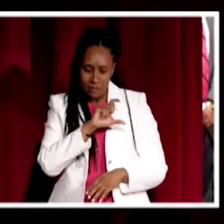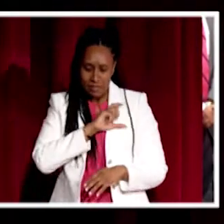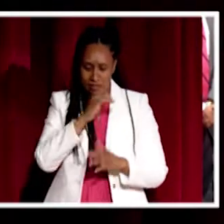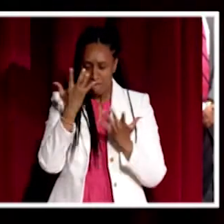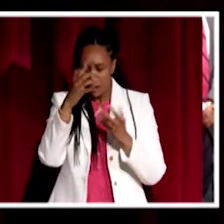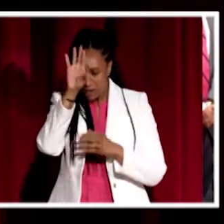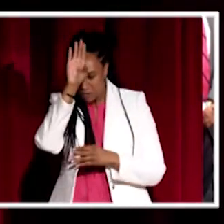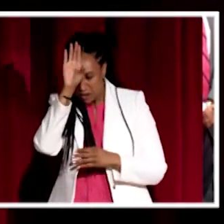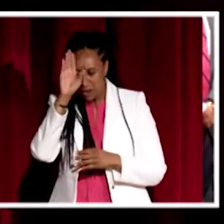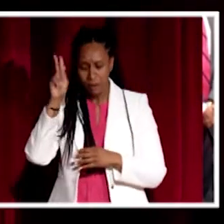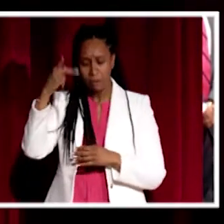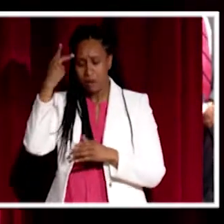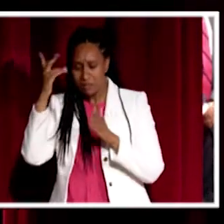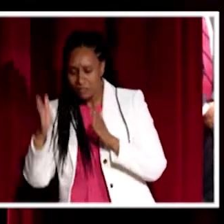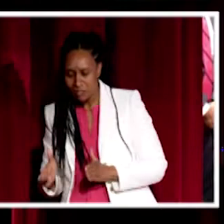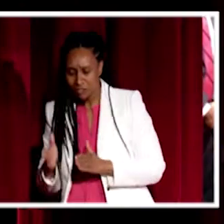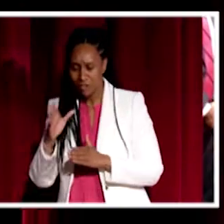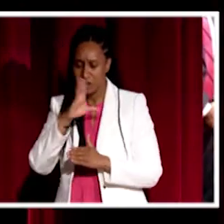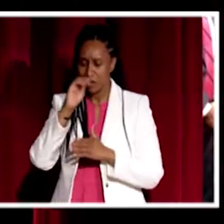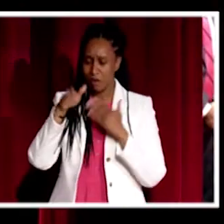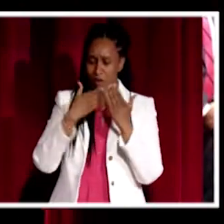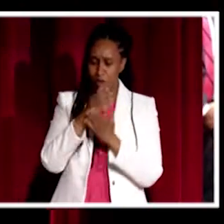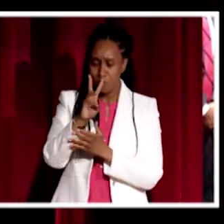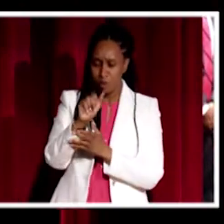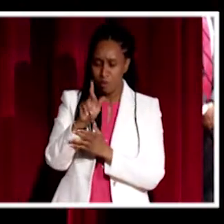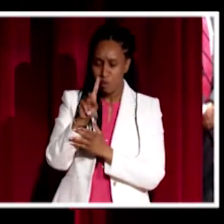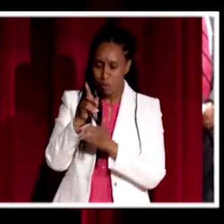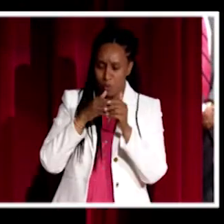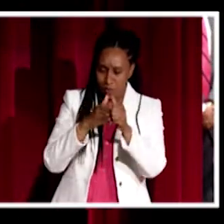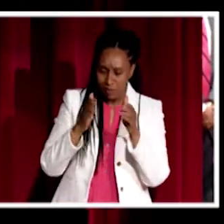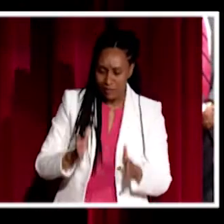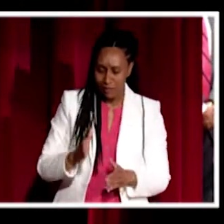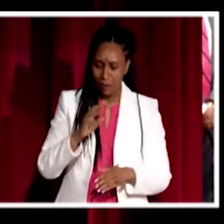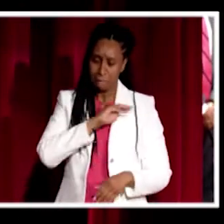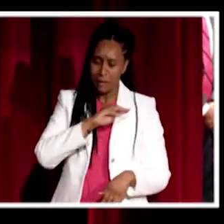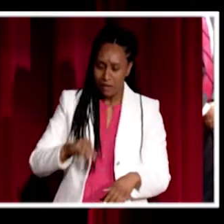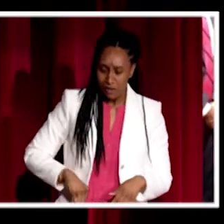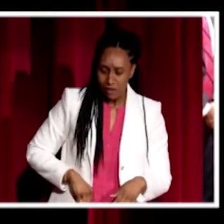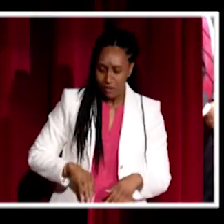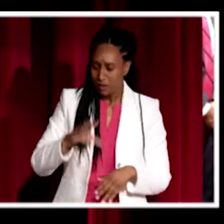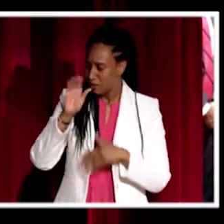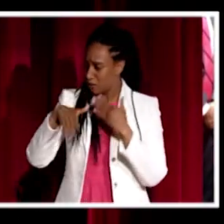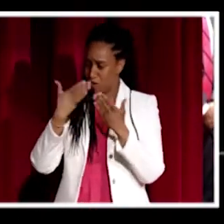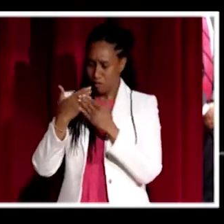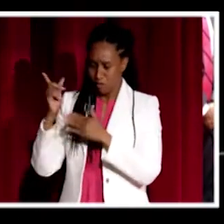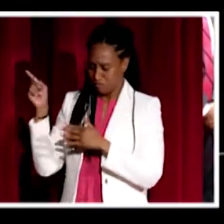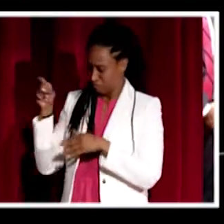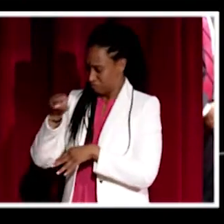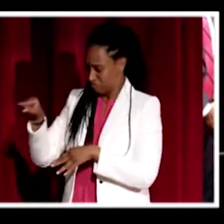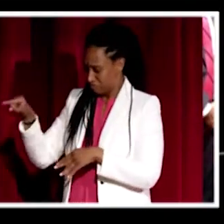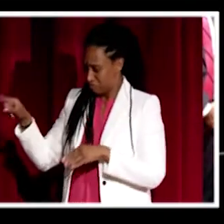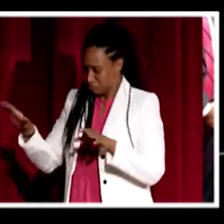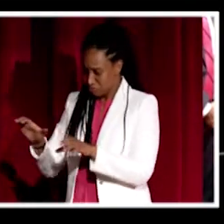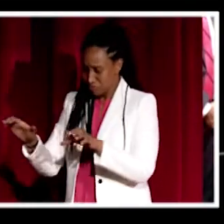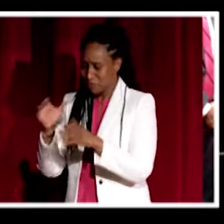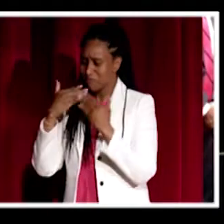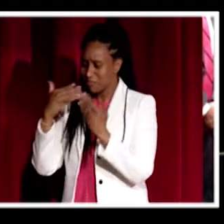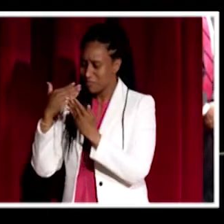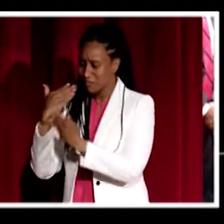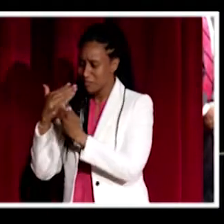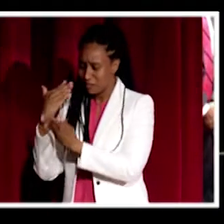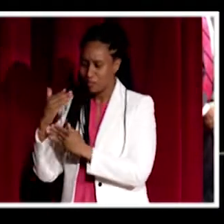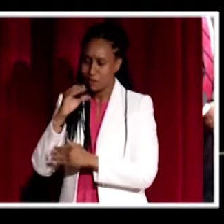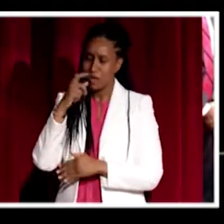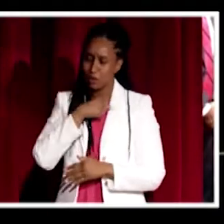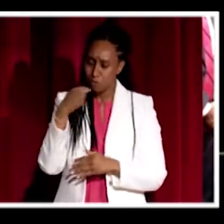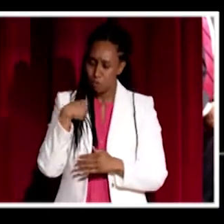and politicians and ward leaders and our great mayor, God, and all that they have done. But God, even so,